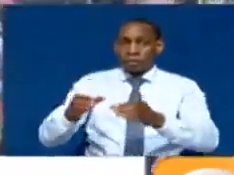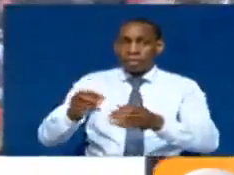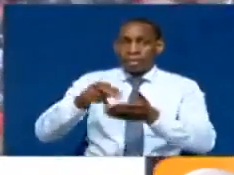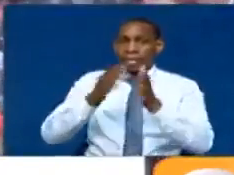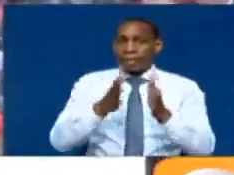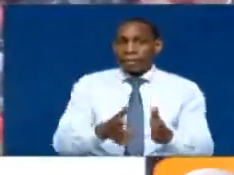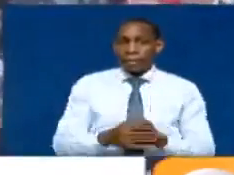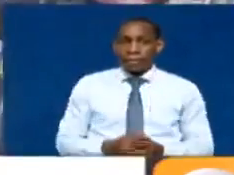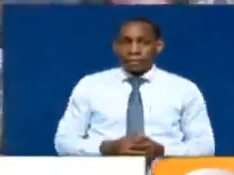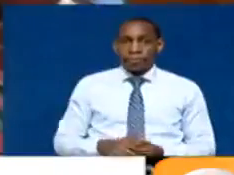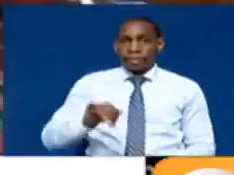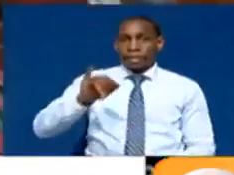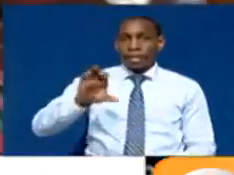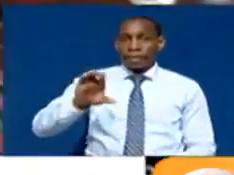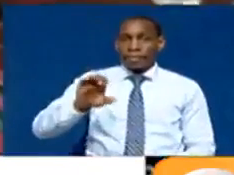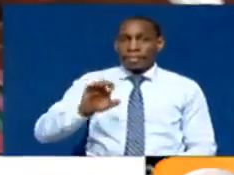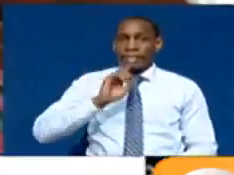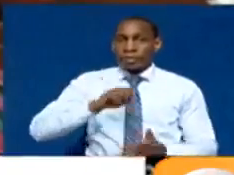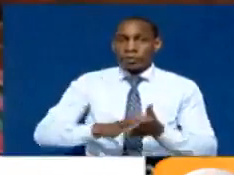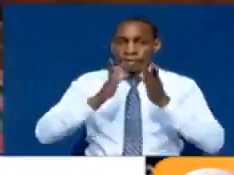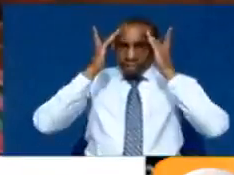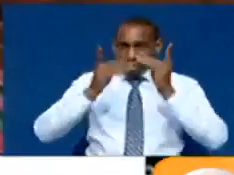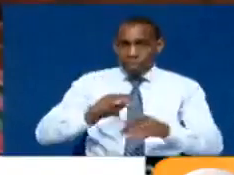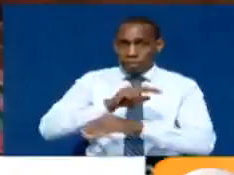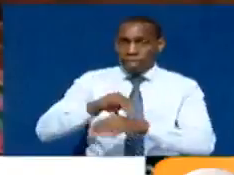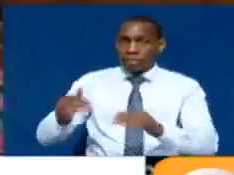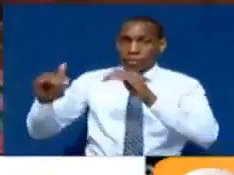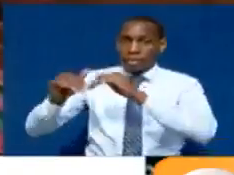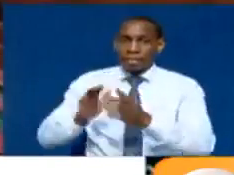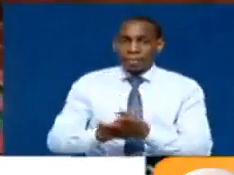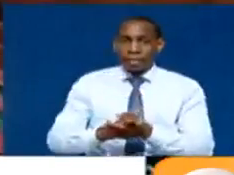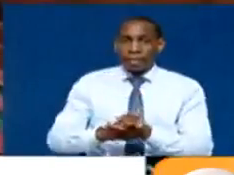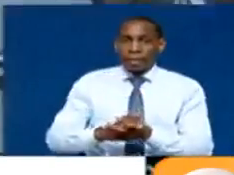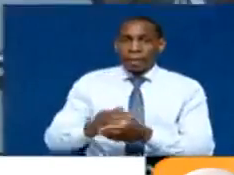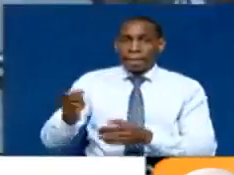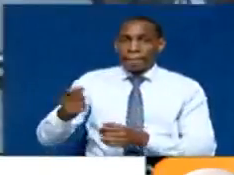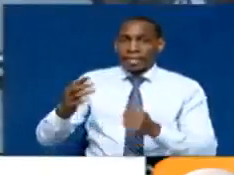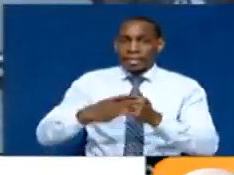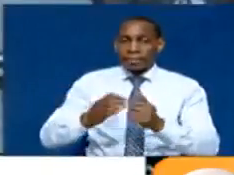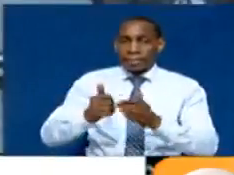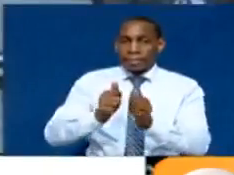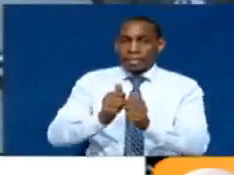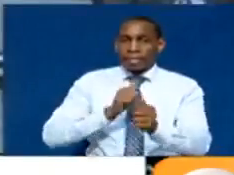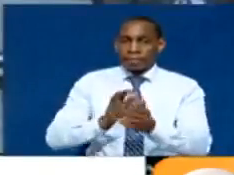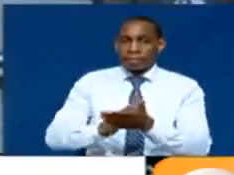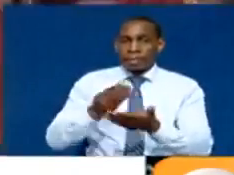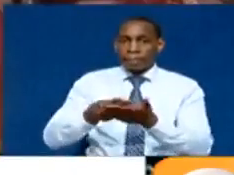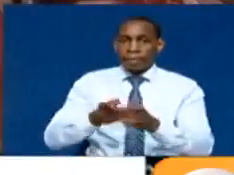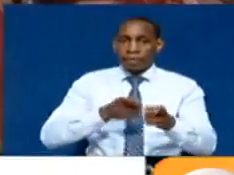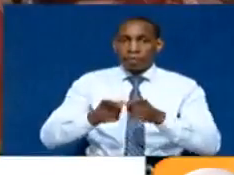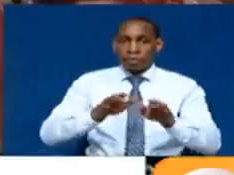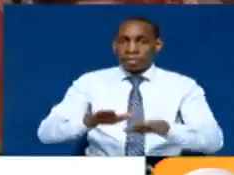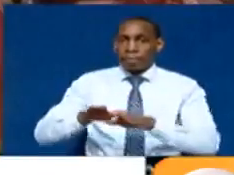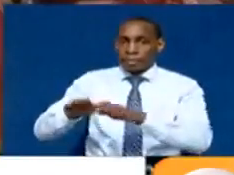or candidate. IEBC is citing a resolution by the National Assembly that in late September rejected campaign financing